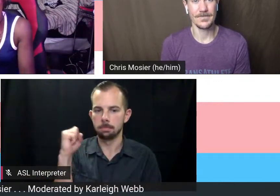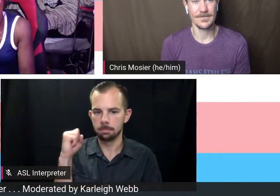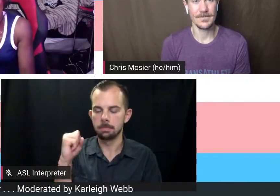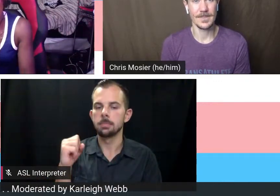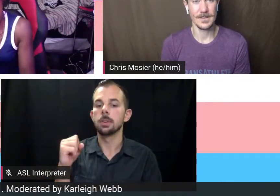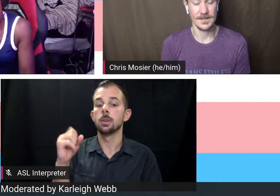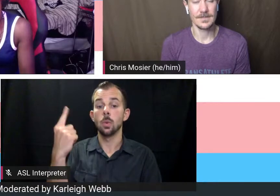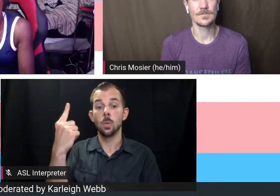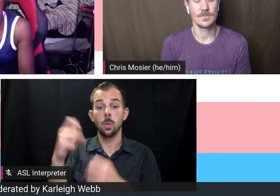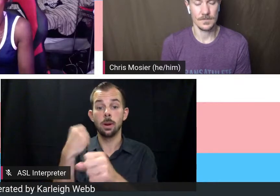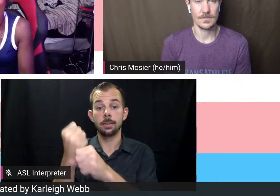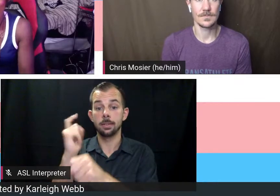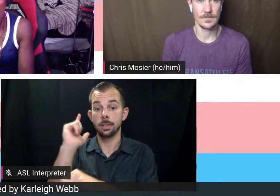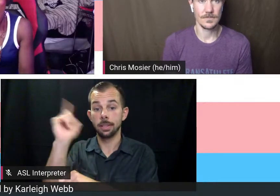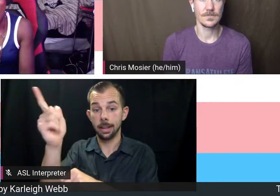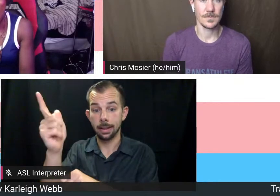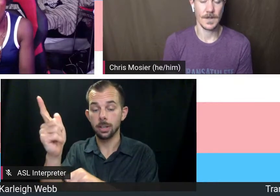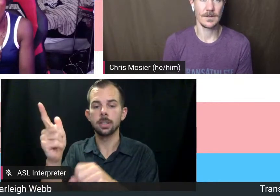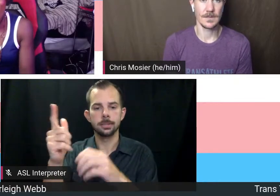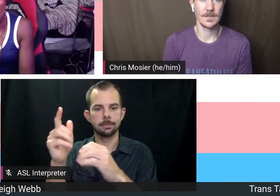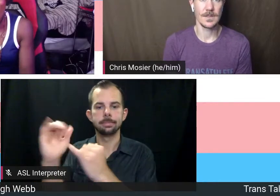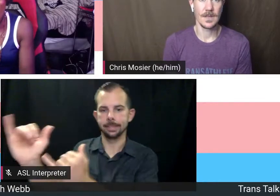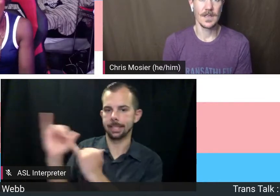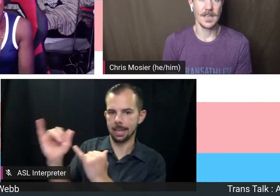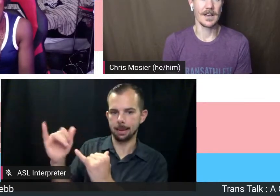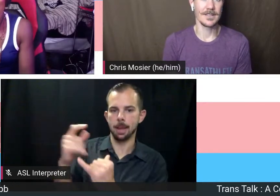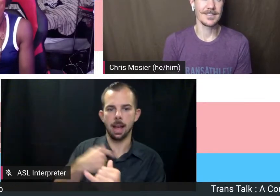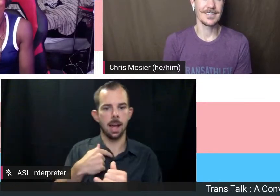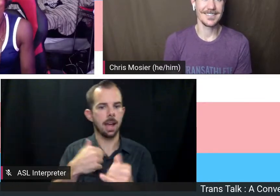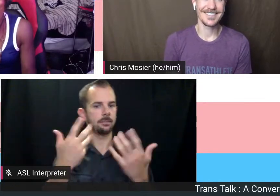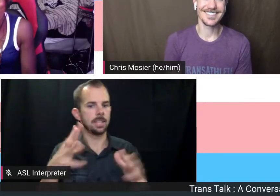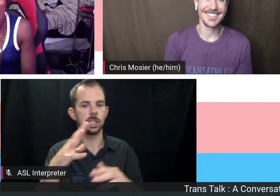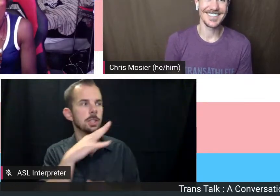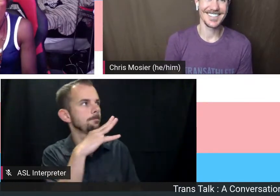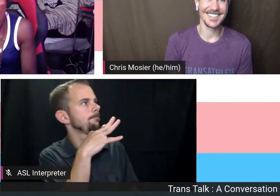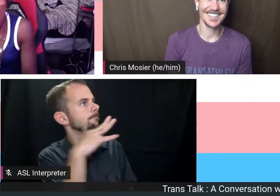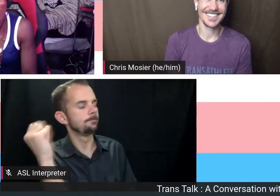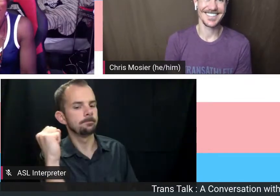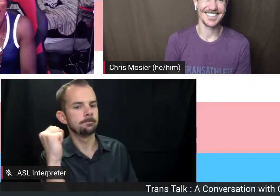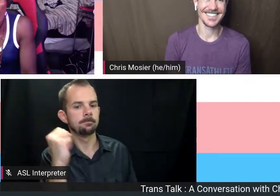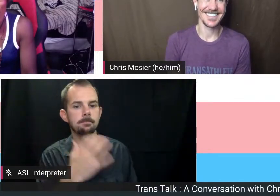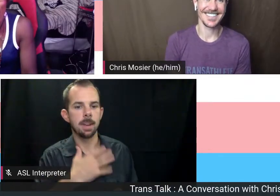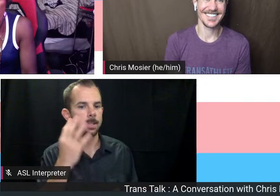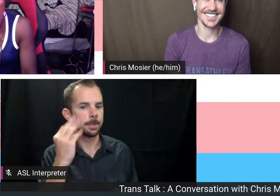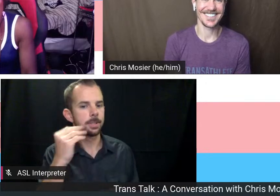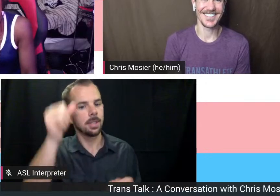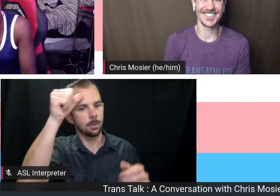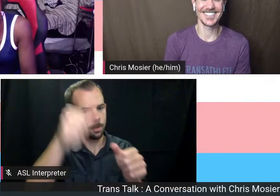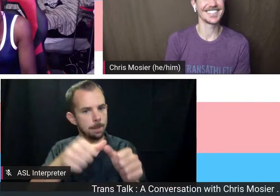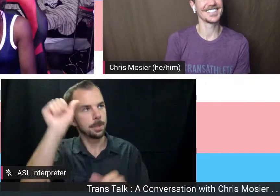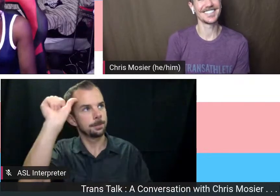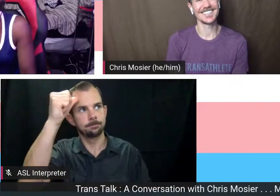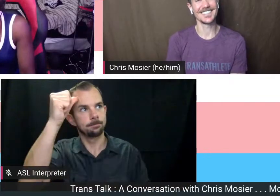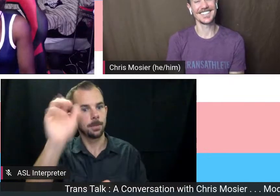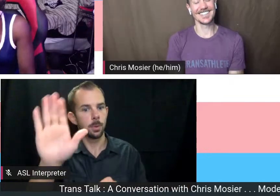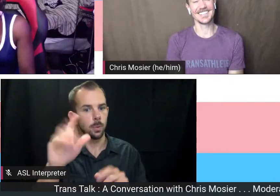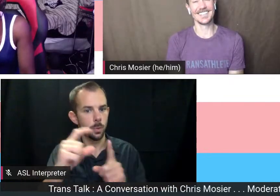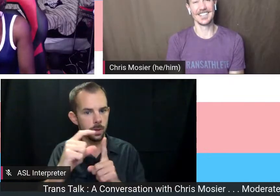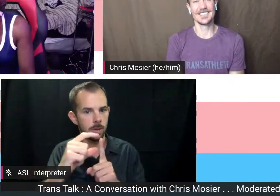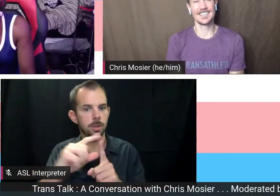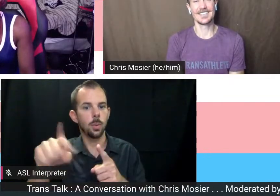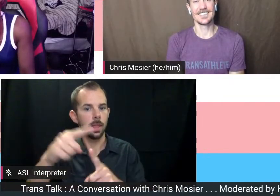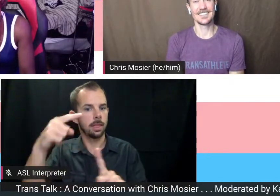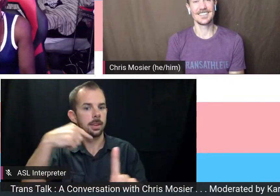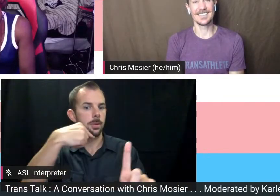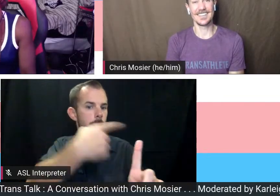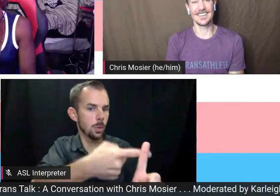hit my wall. Yeah. And I remember those words. And I remember the facial